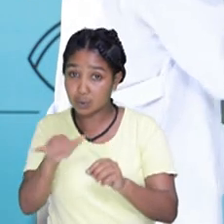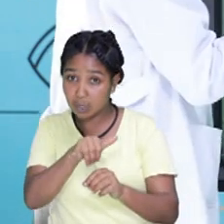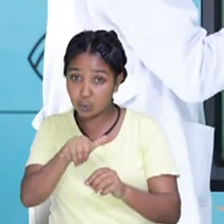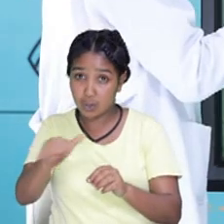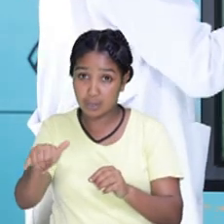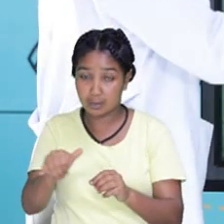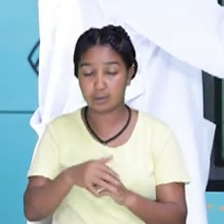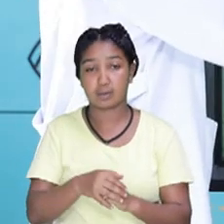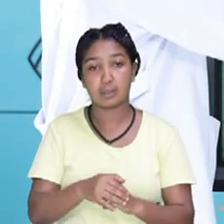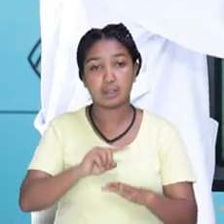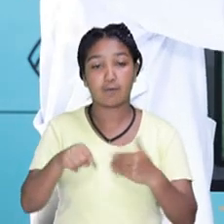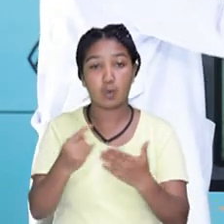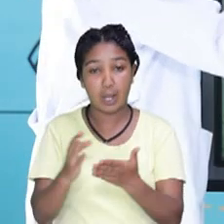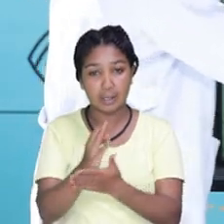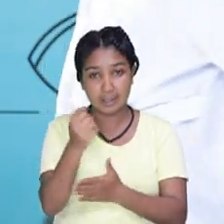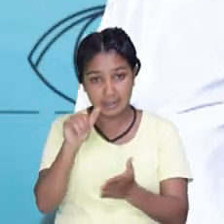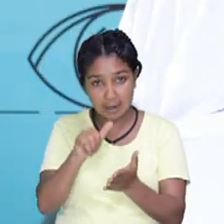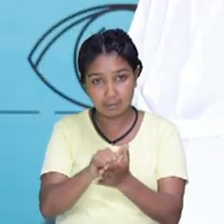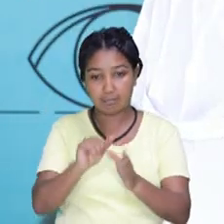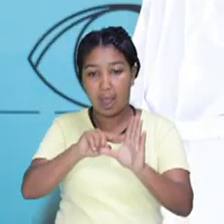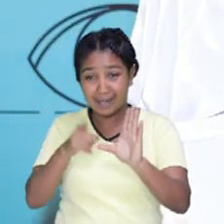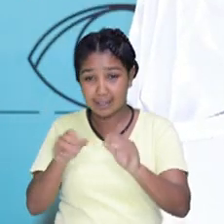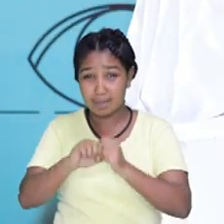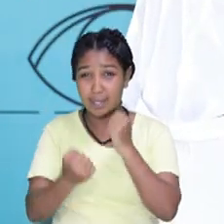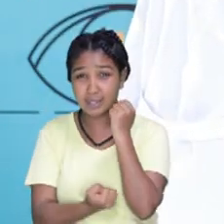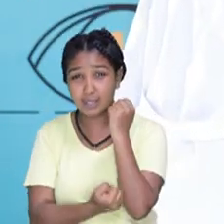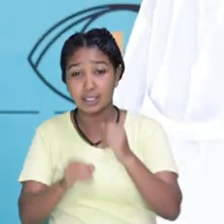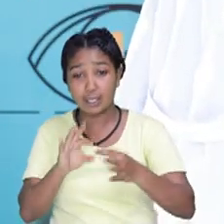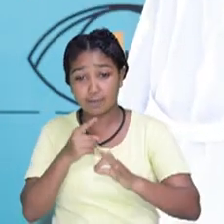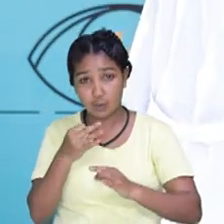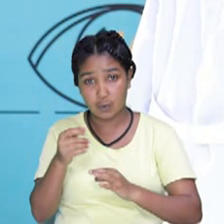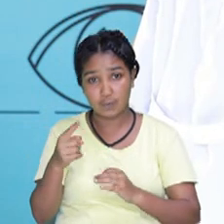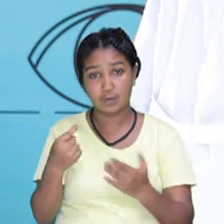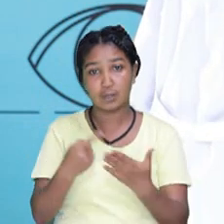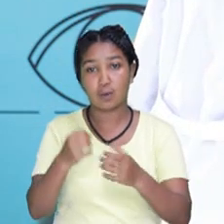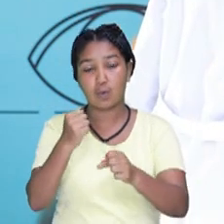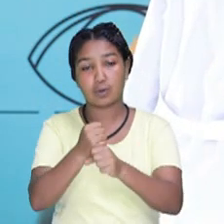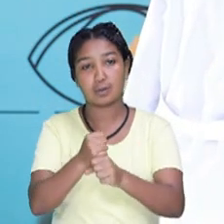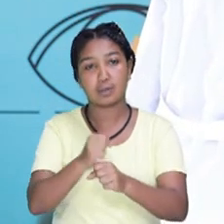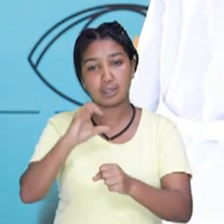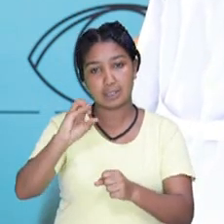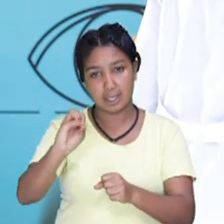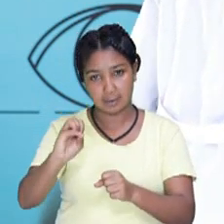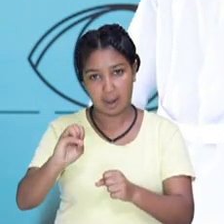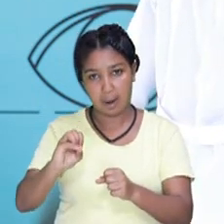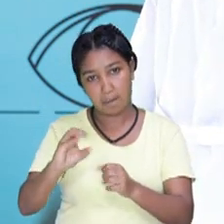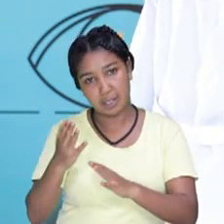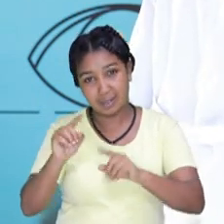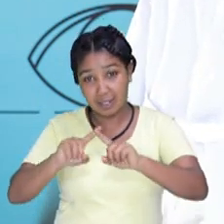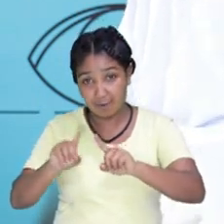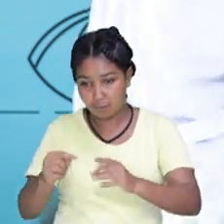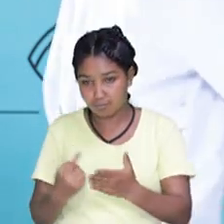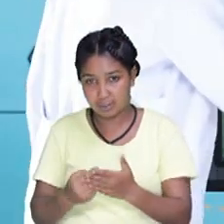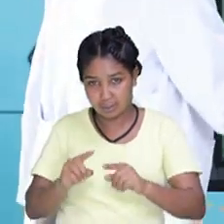well on that path. Therefore, we can take that angle, the basic definition of work, theta, this theta might be differ